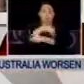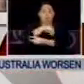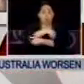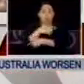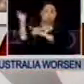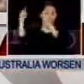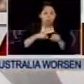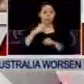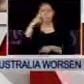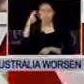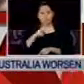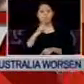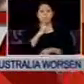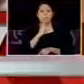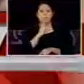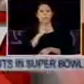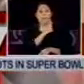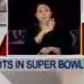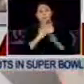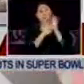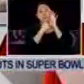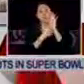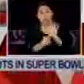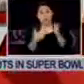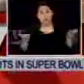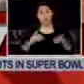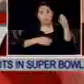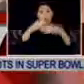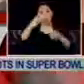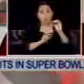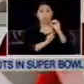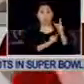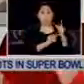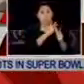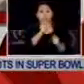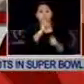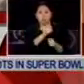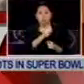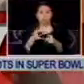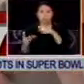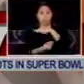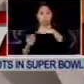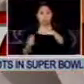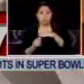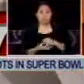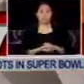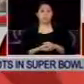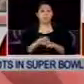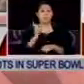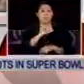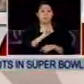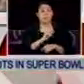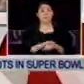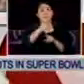produce before this court the original and certified true copies of the account opening form, monthly bank statements